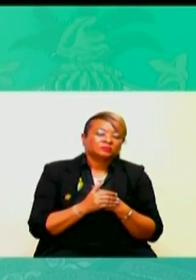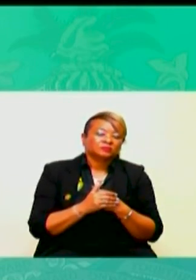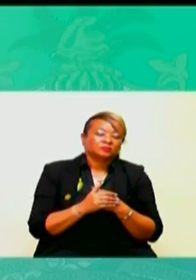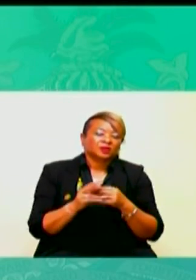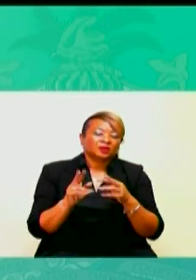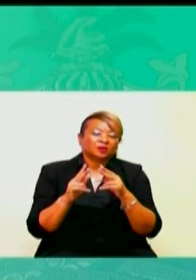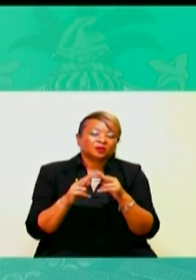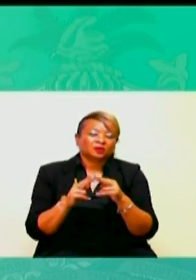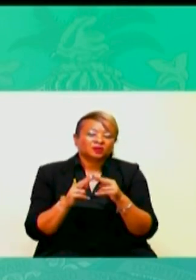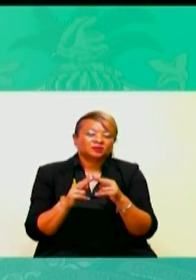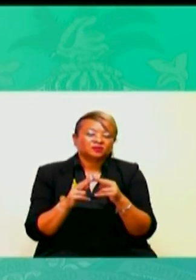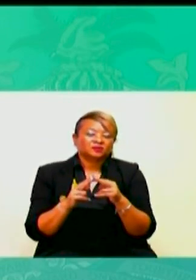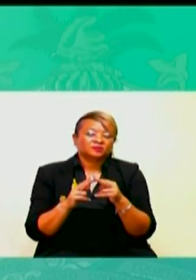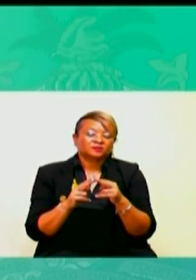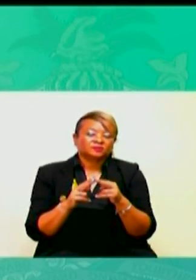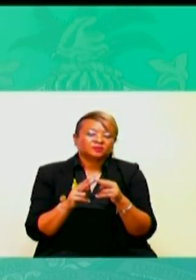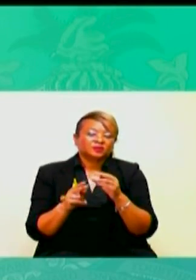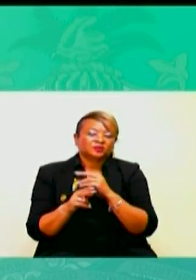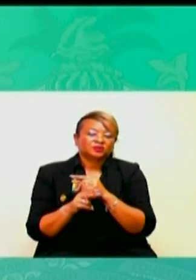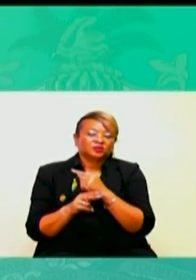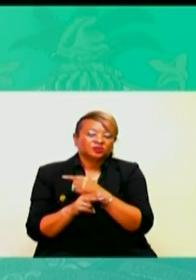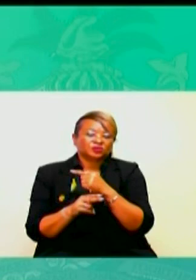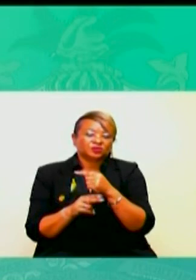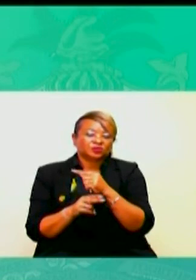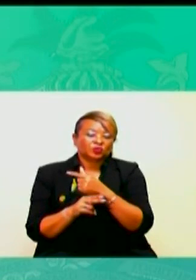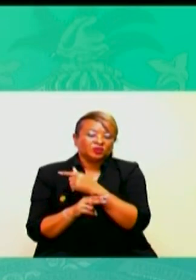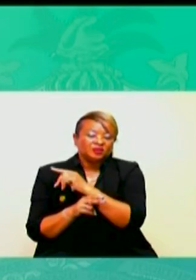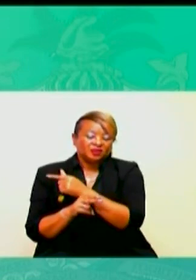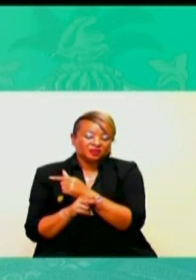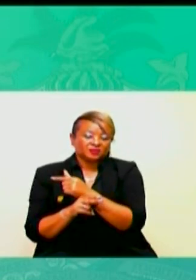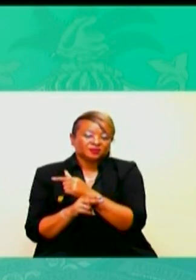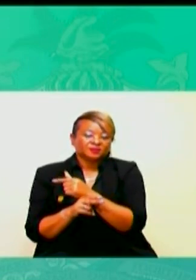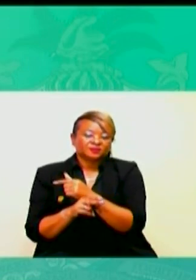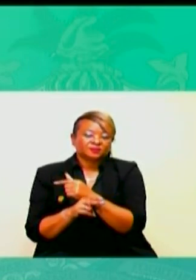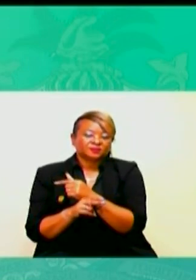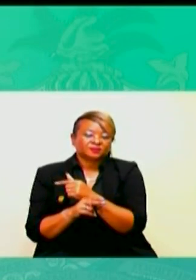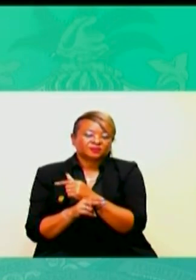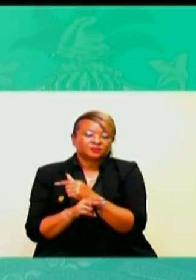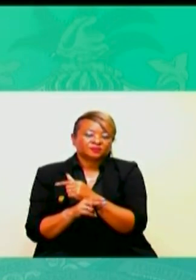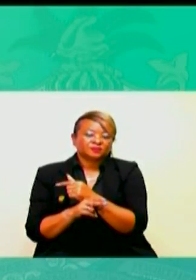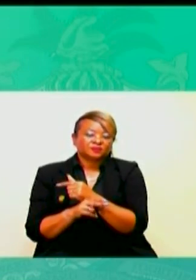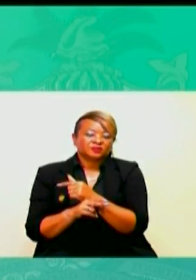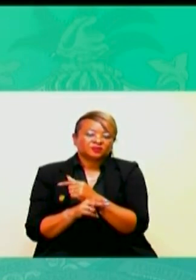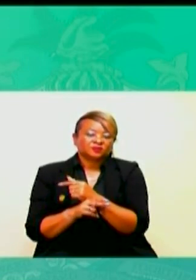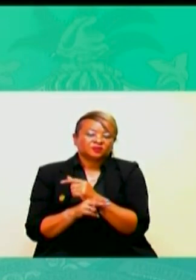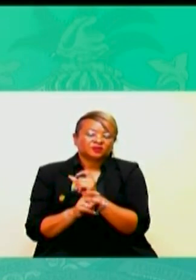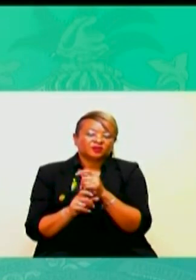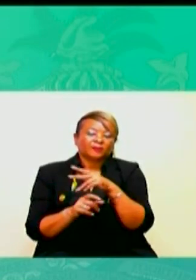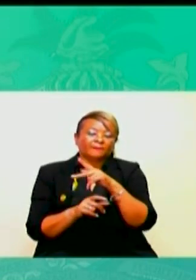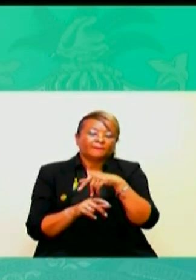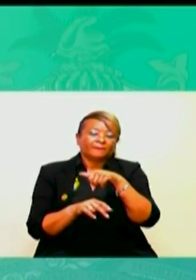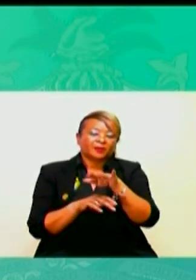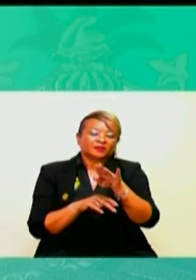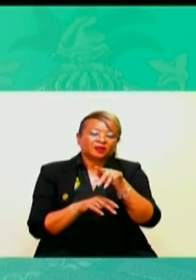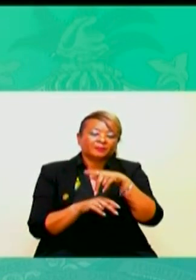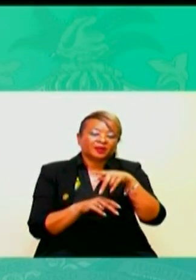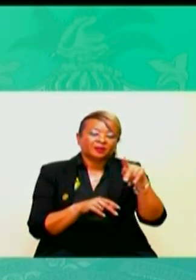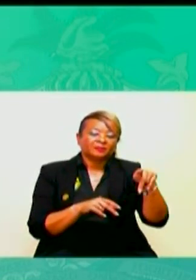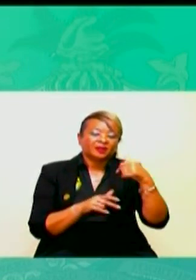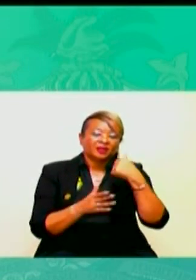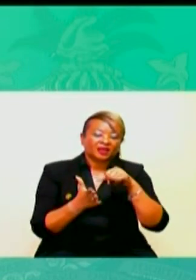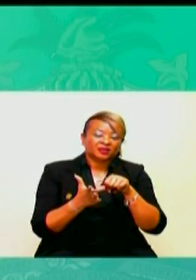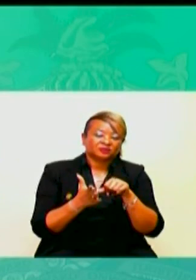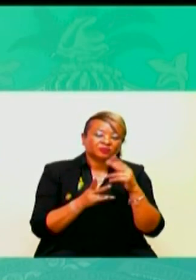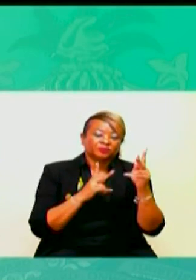colleague, Gigi again, Golden Gates, would have issued permanent and pensionable letters